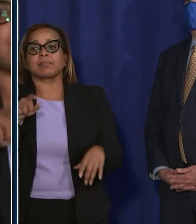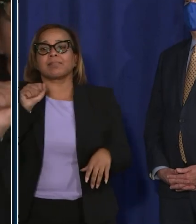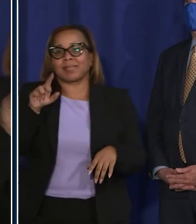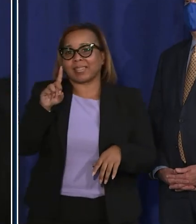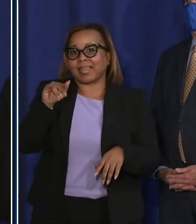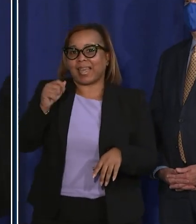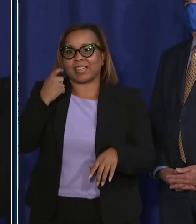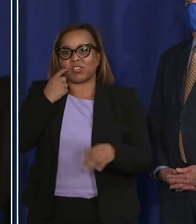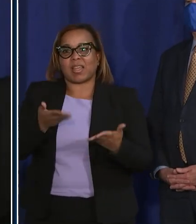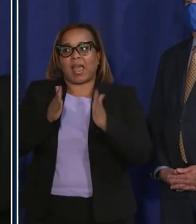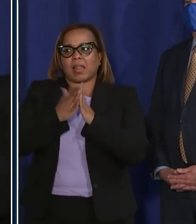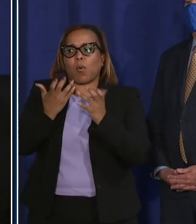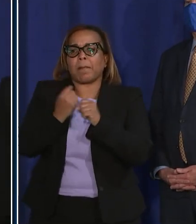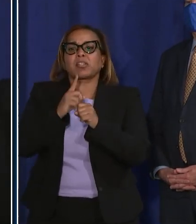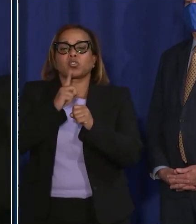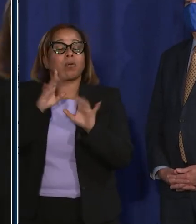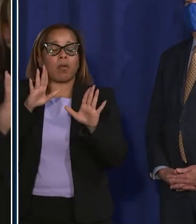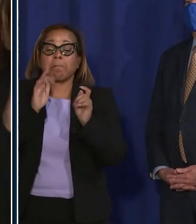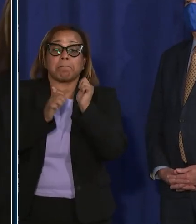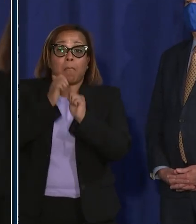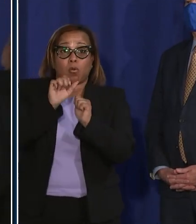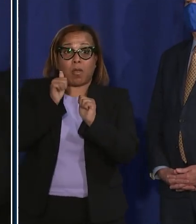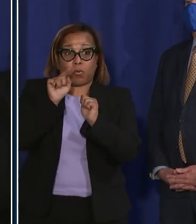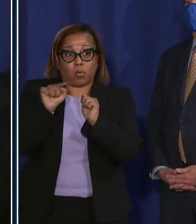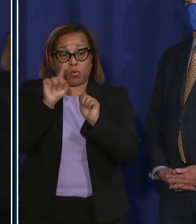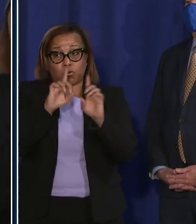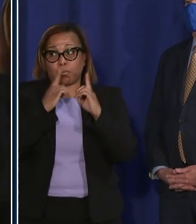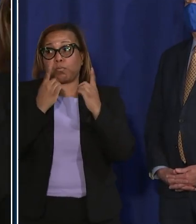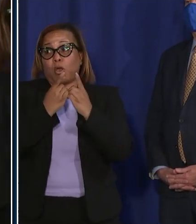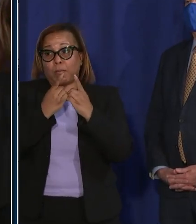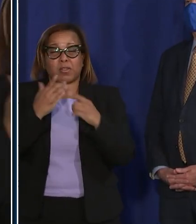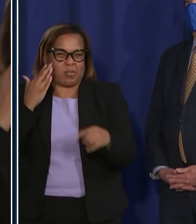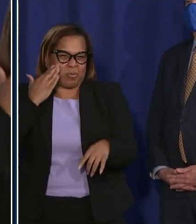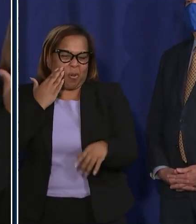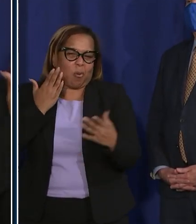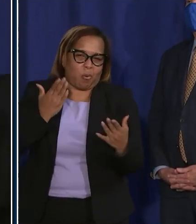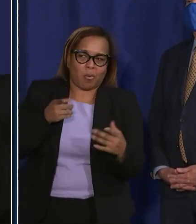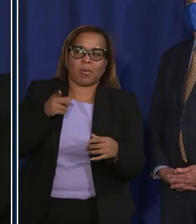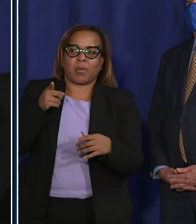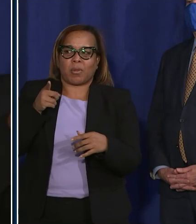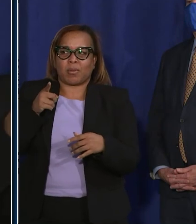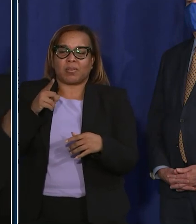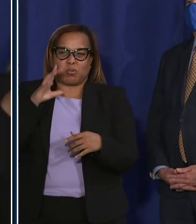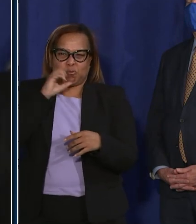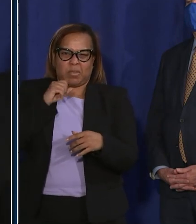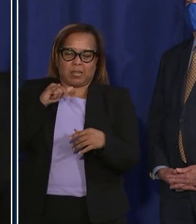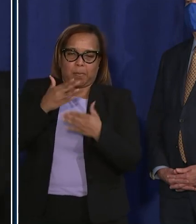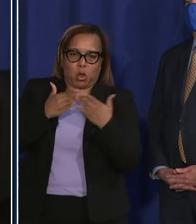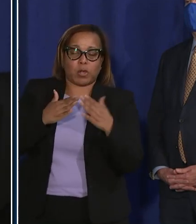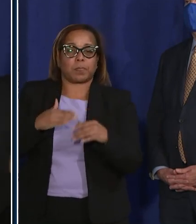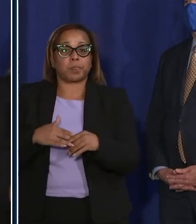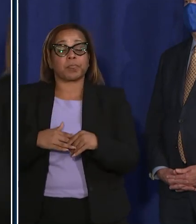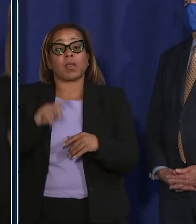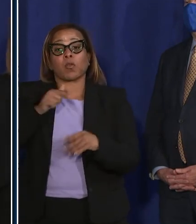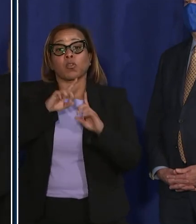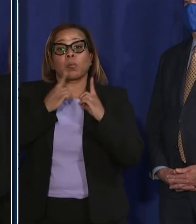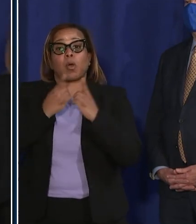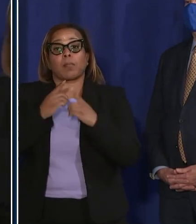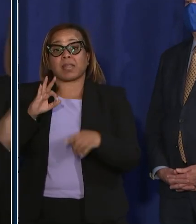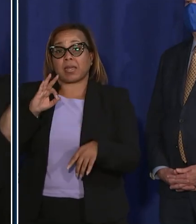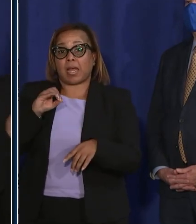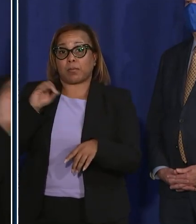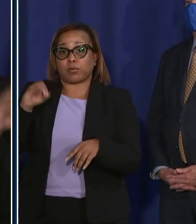just asked that question. I just want to make sure. Yeah, I mean, most of the other departments are, and you missed this part. Most of the other departments are